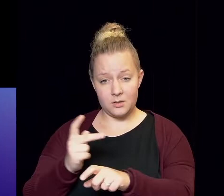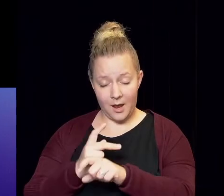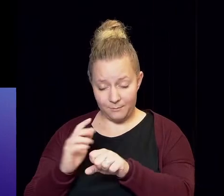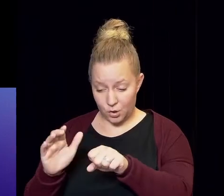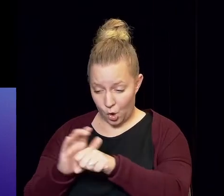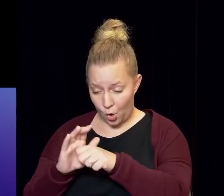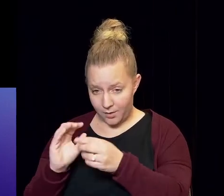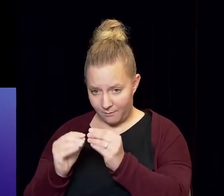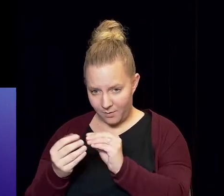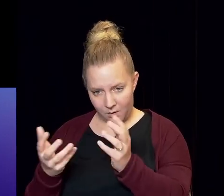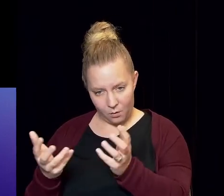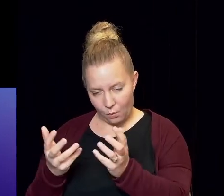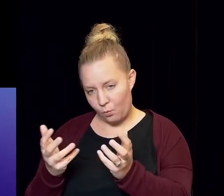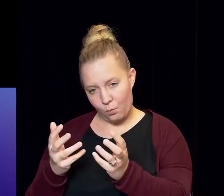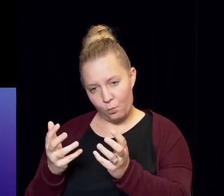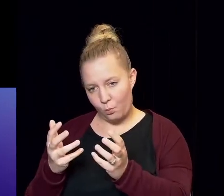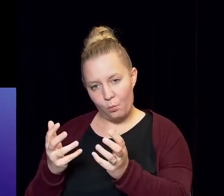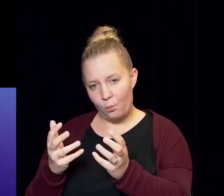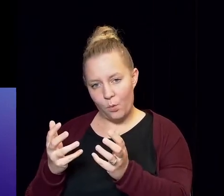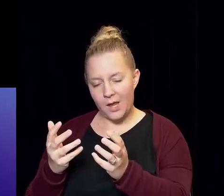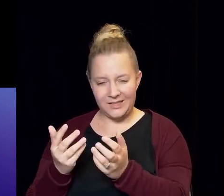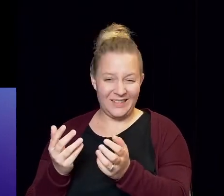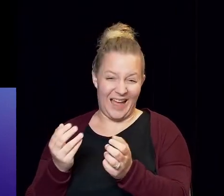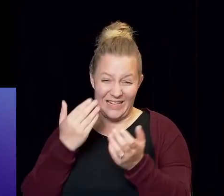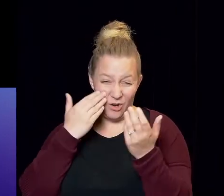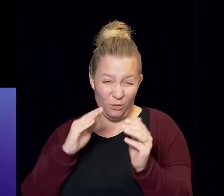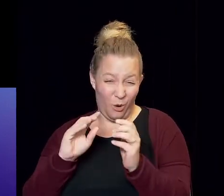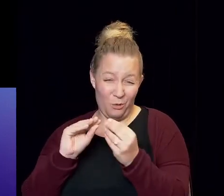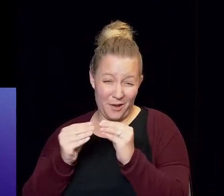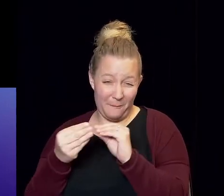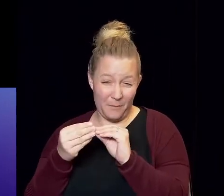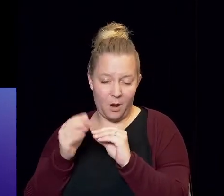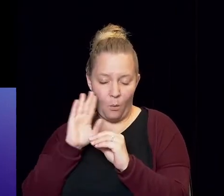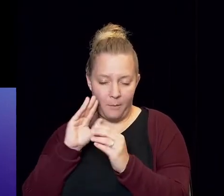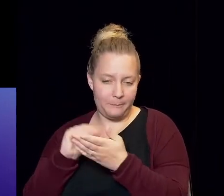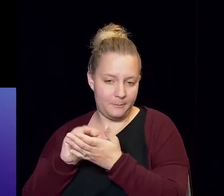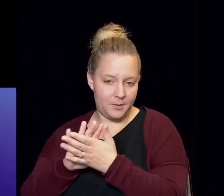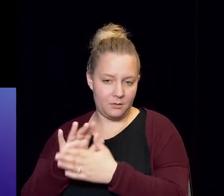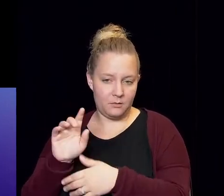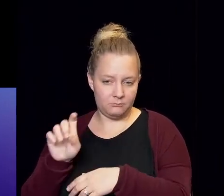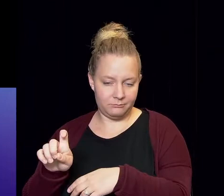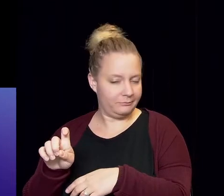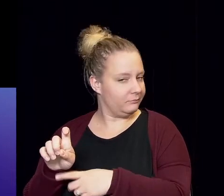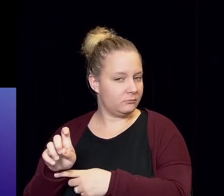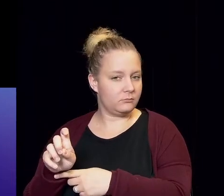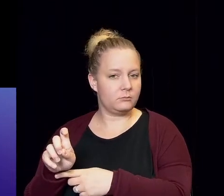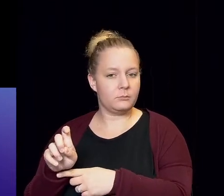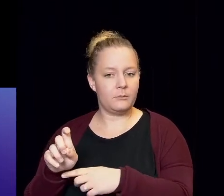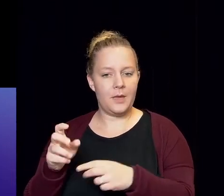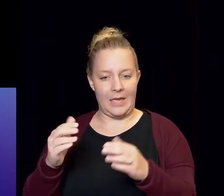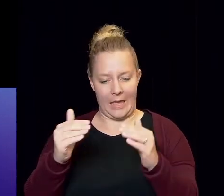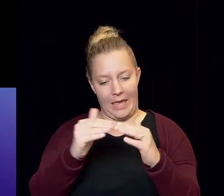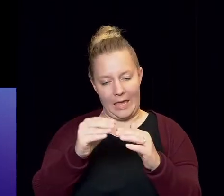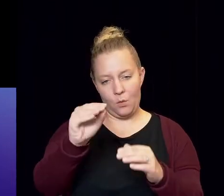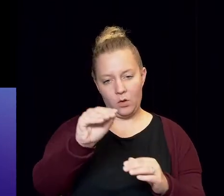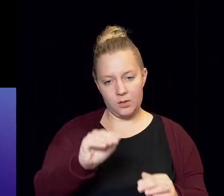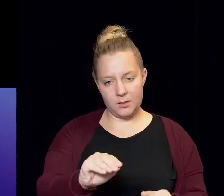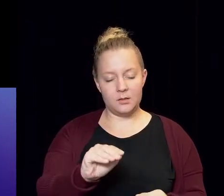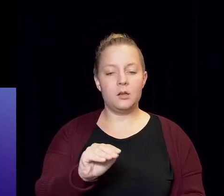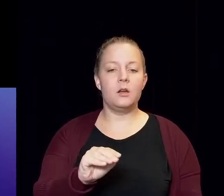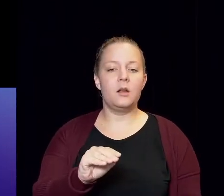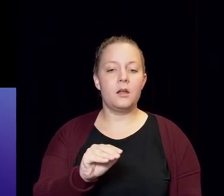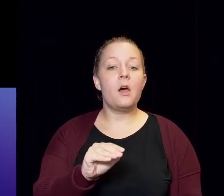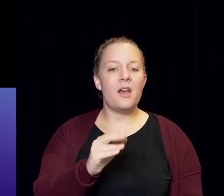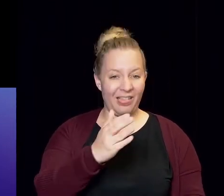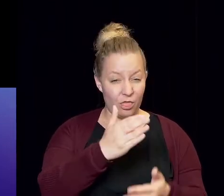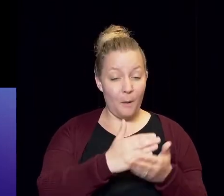whole amount. What is it taken out of? I don't know, so I'm going to put an X there. Bring down my equal sign right beneath where it was,